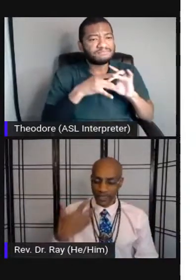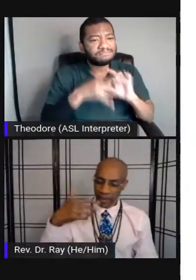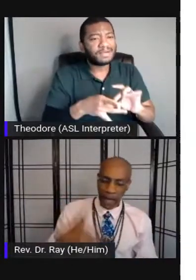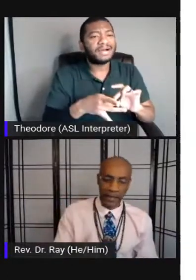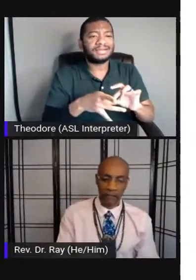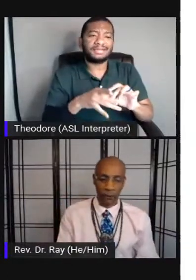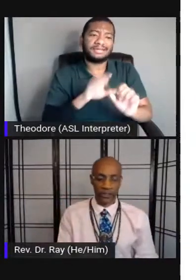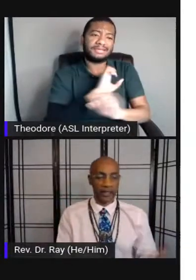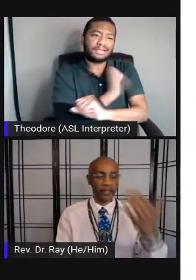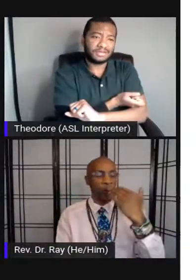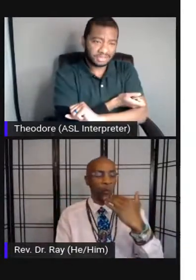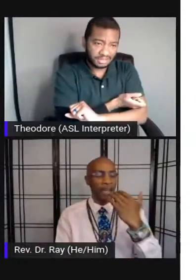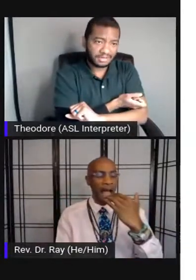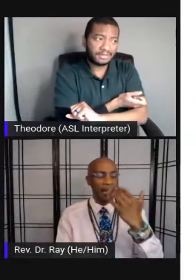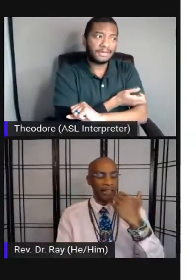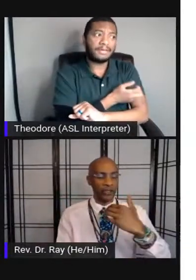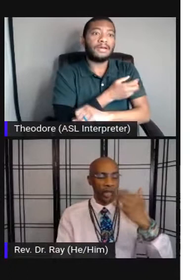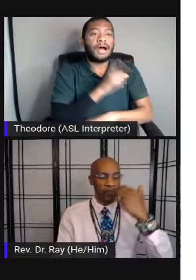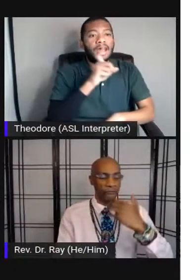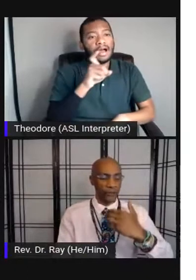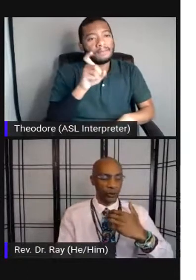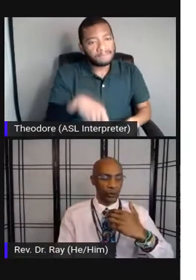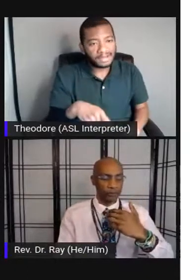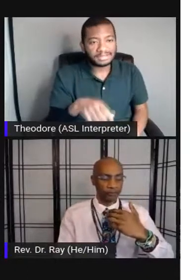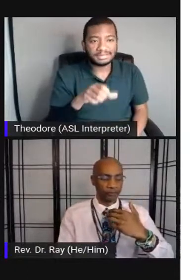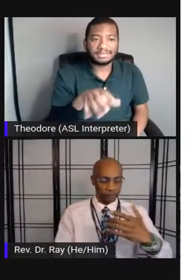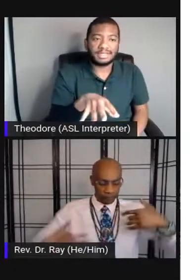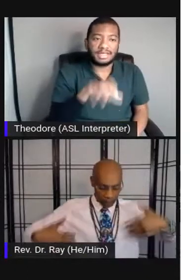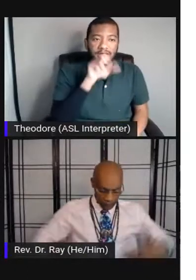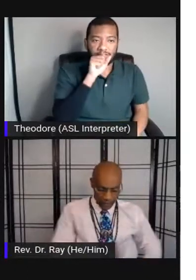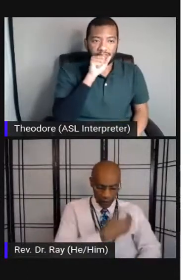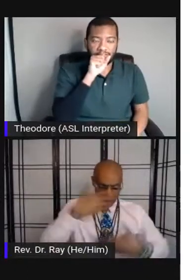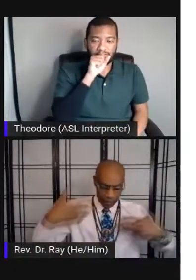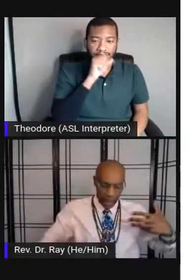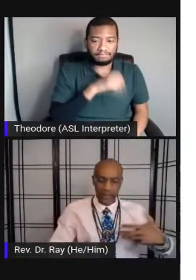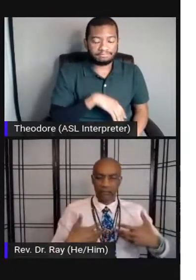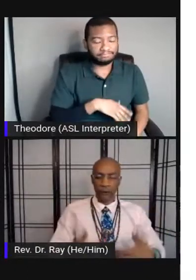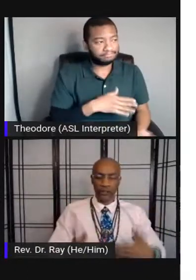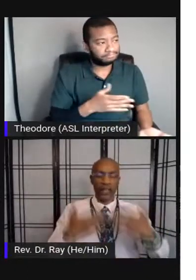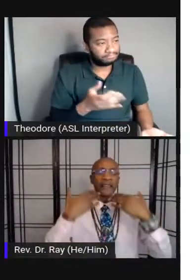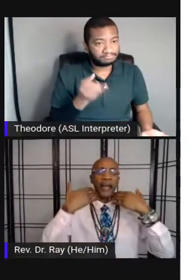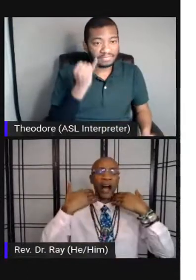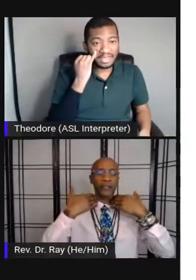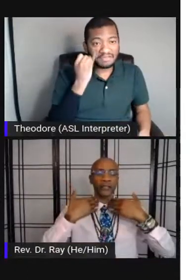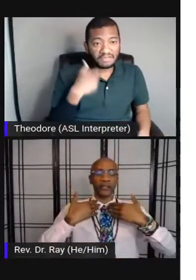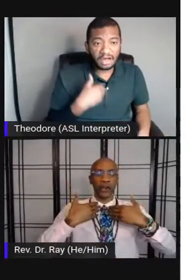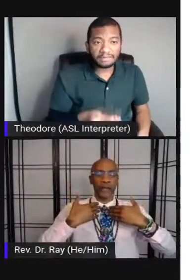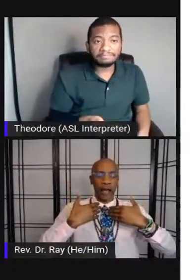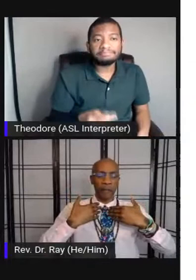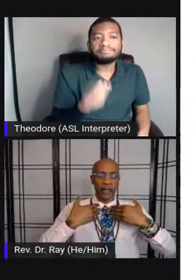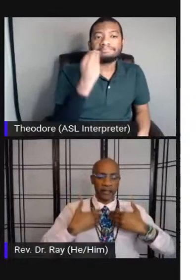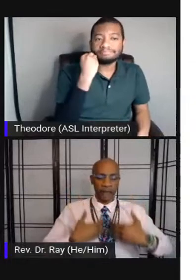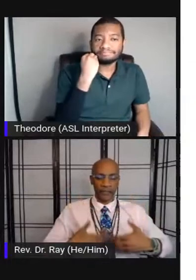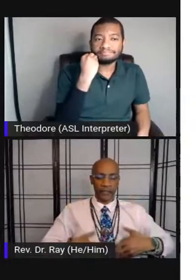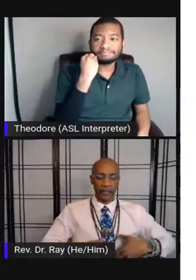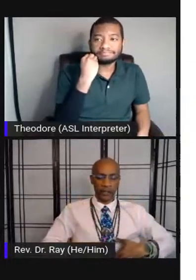There is a binding force that says when I ingest food, there is a binding force that causes it to go down